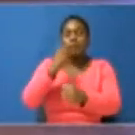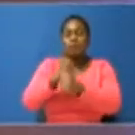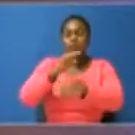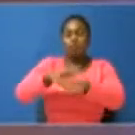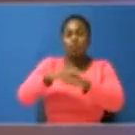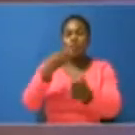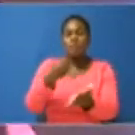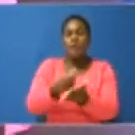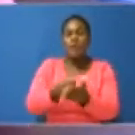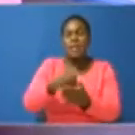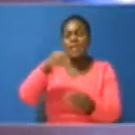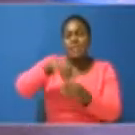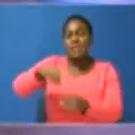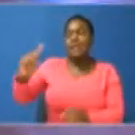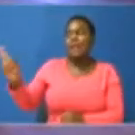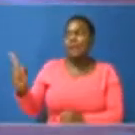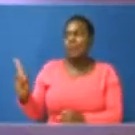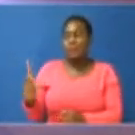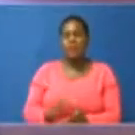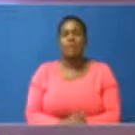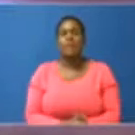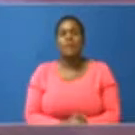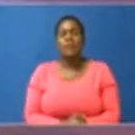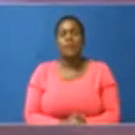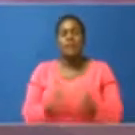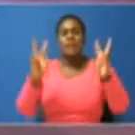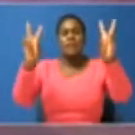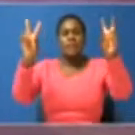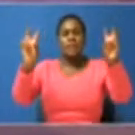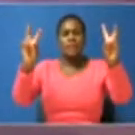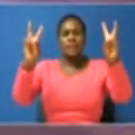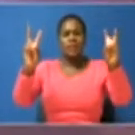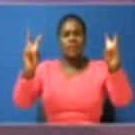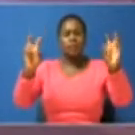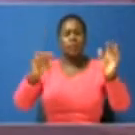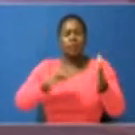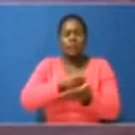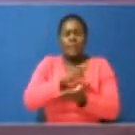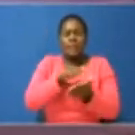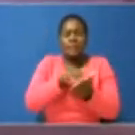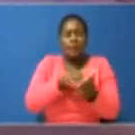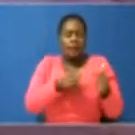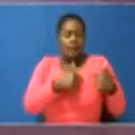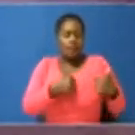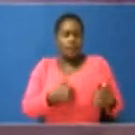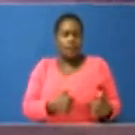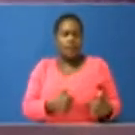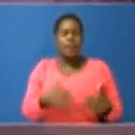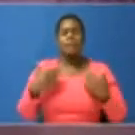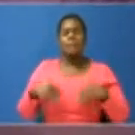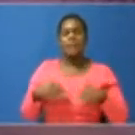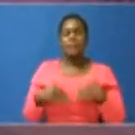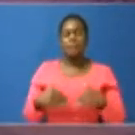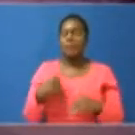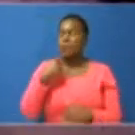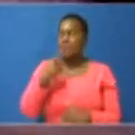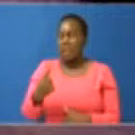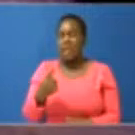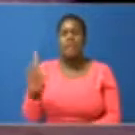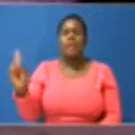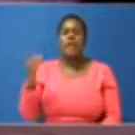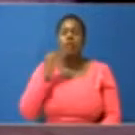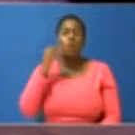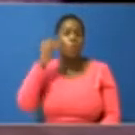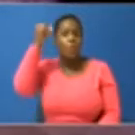around the county of nairobi are matters that are quite at the center and the heart of the people who call nairobi home